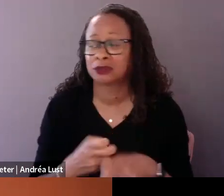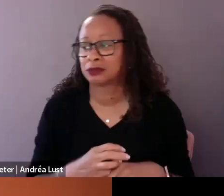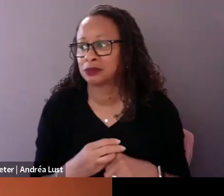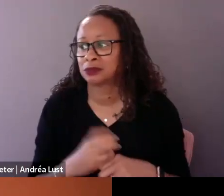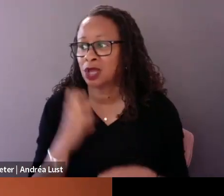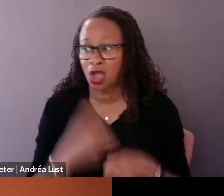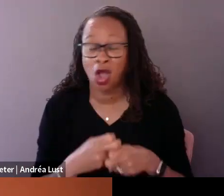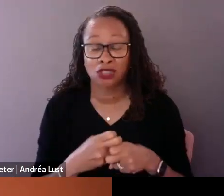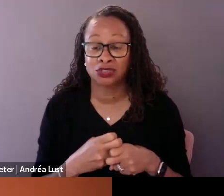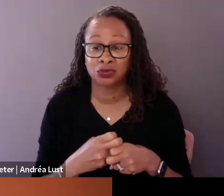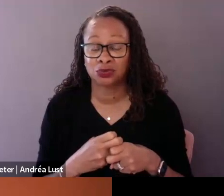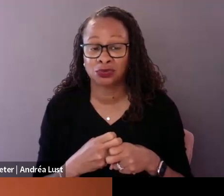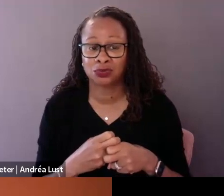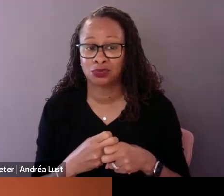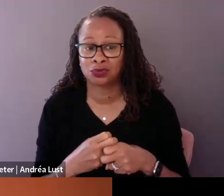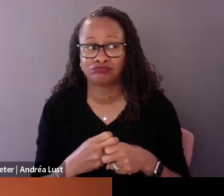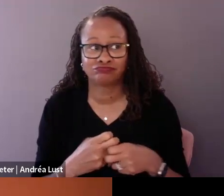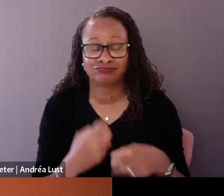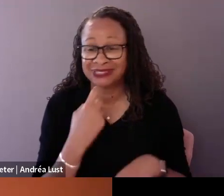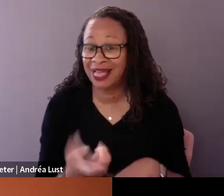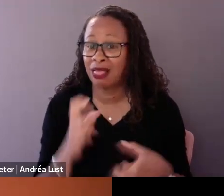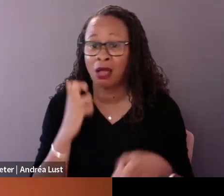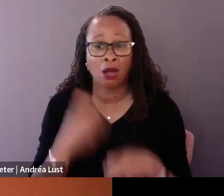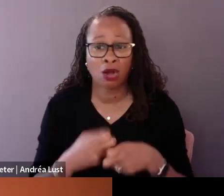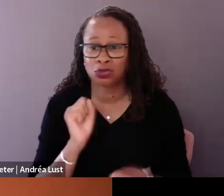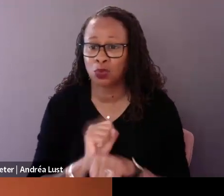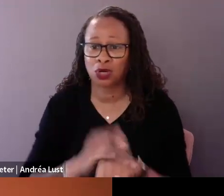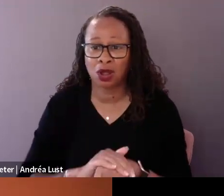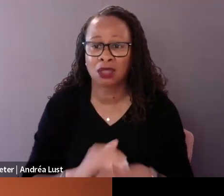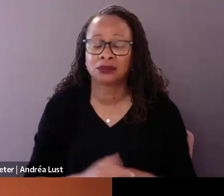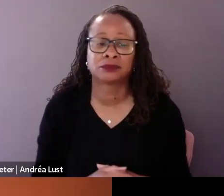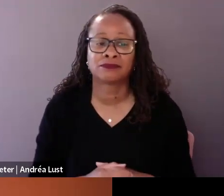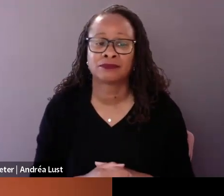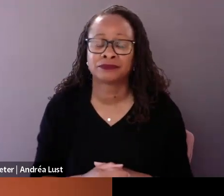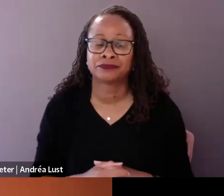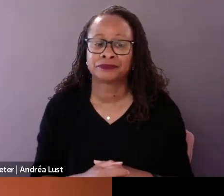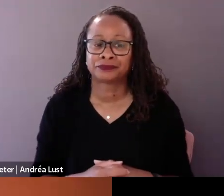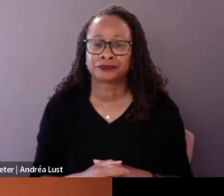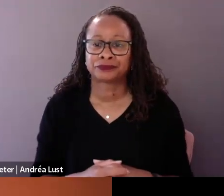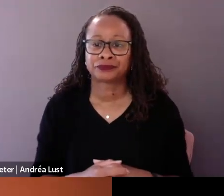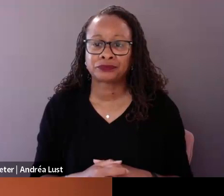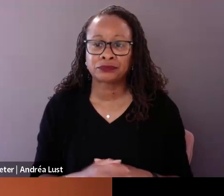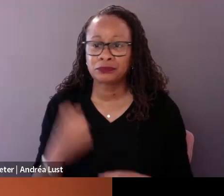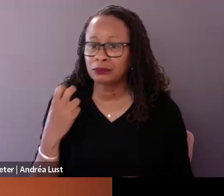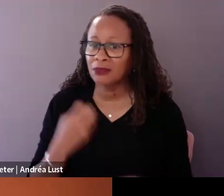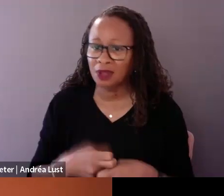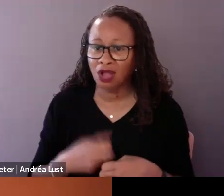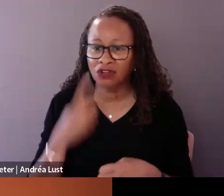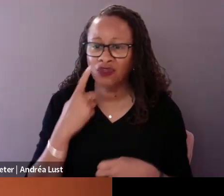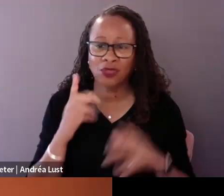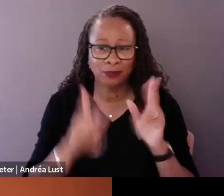to tell, hard to work on, hard for the you know, for the subjects, for the survivors